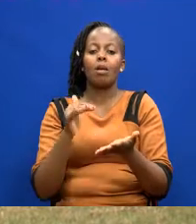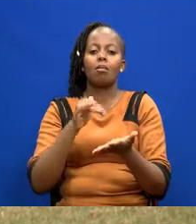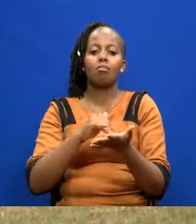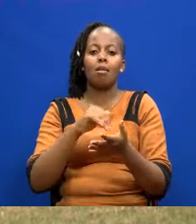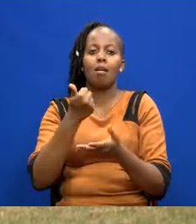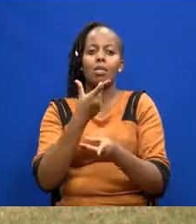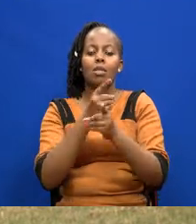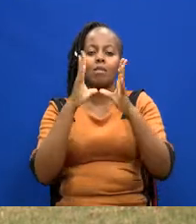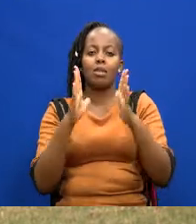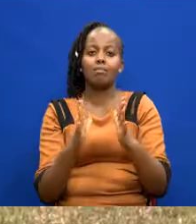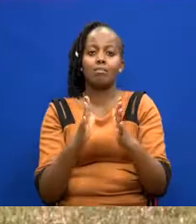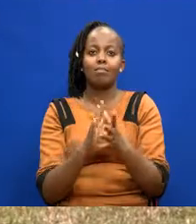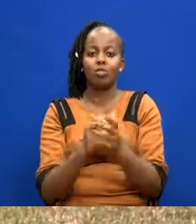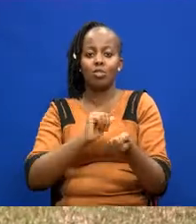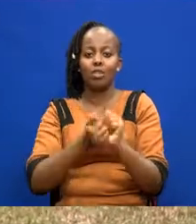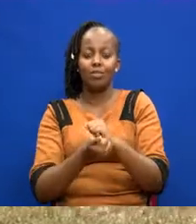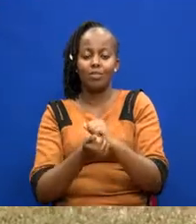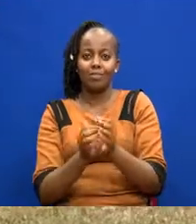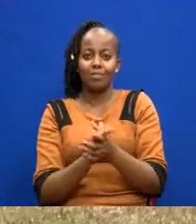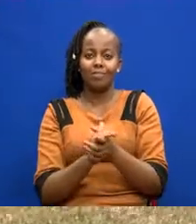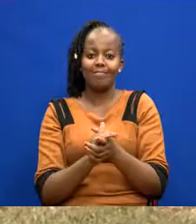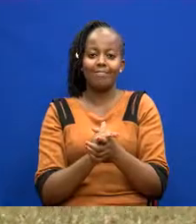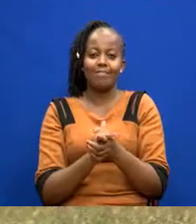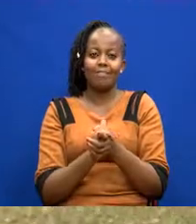Again, another defender, 2 attackers. Let's go.